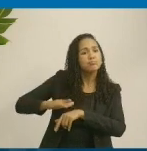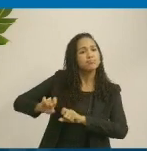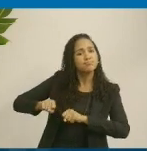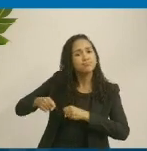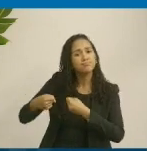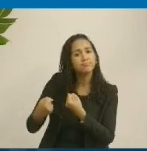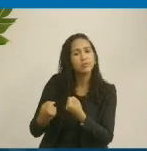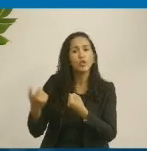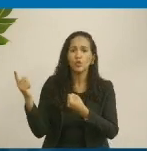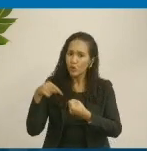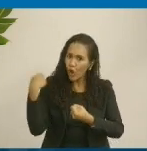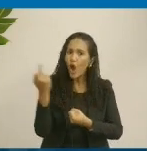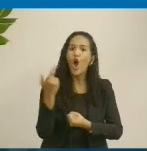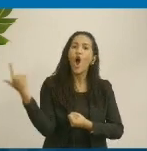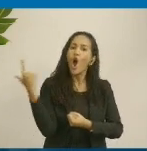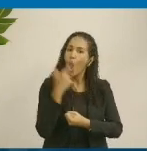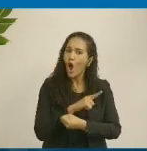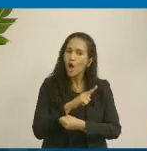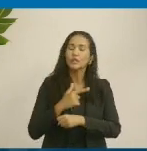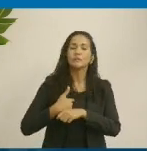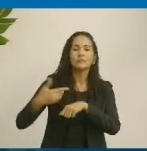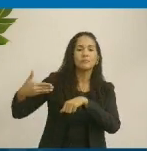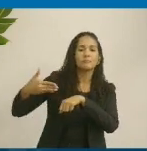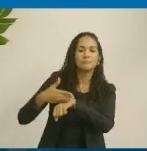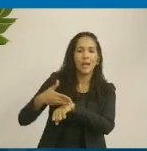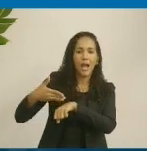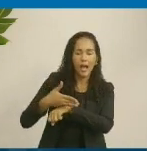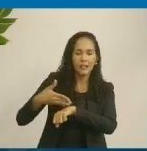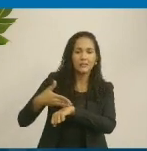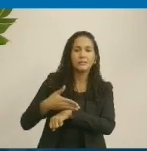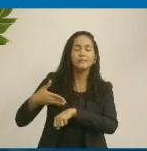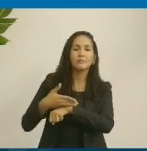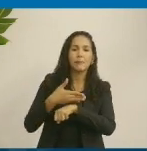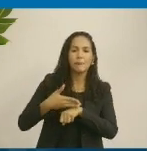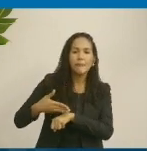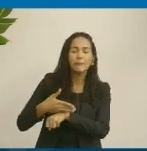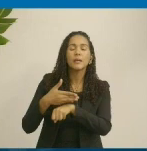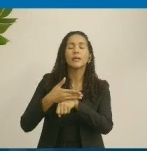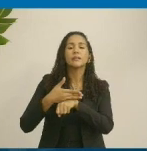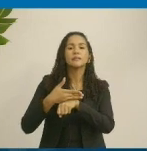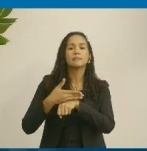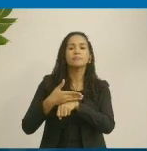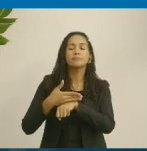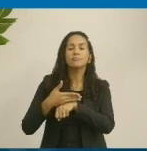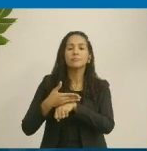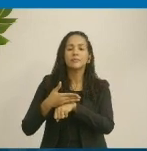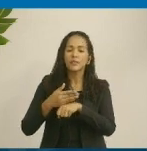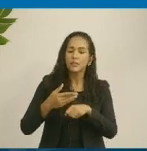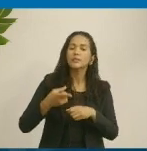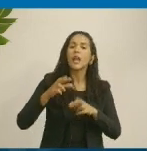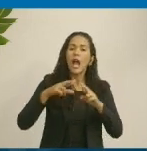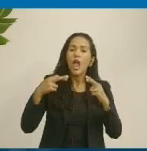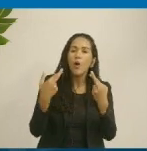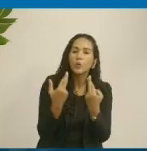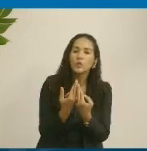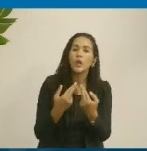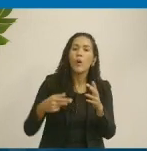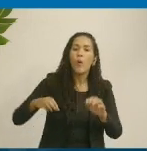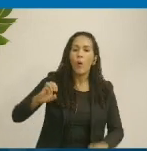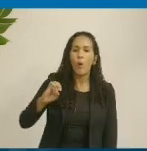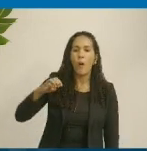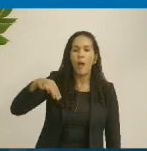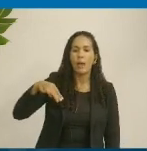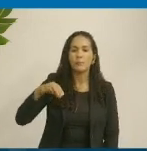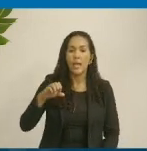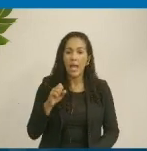to participate to WHO's expert meetings that we had in 2021 and 22, and now we are